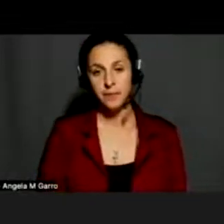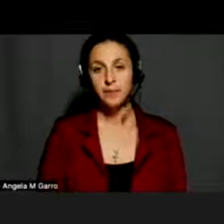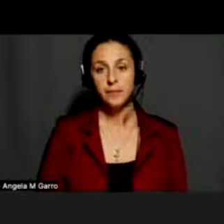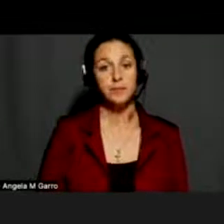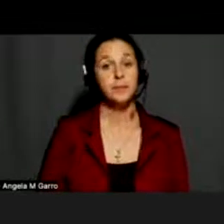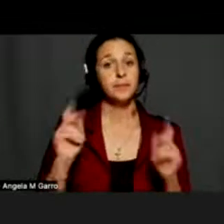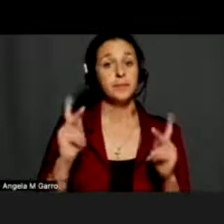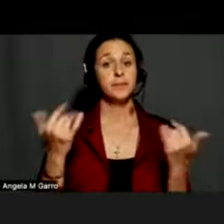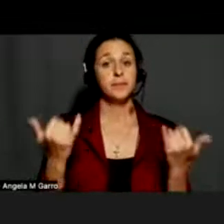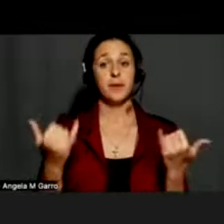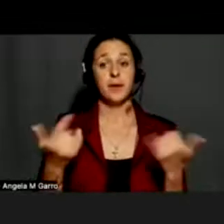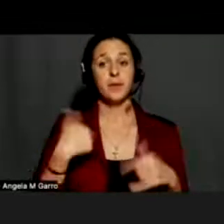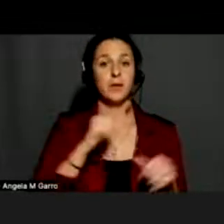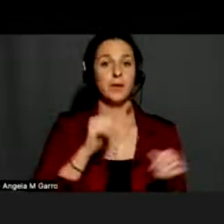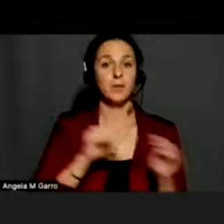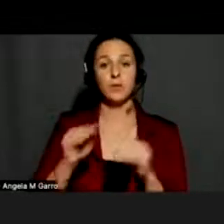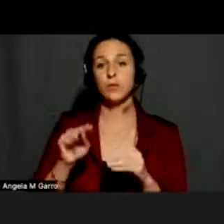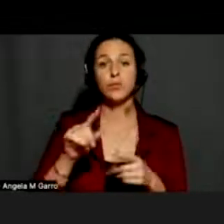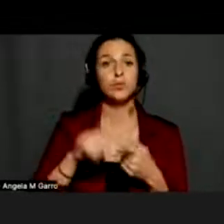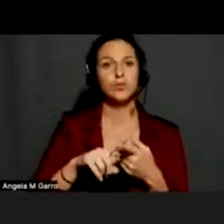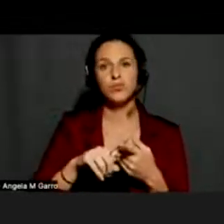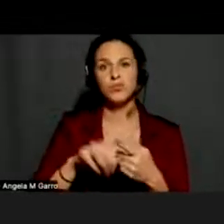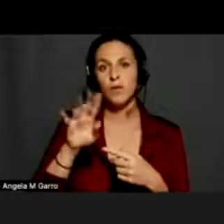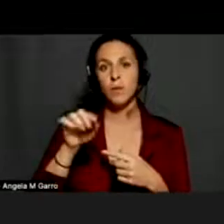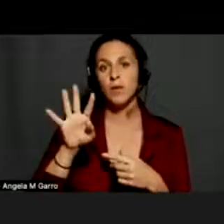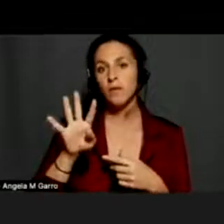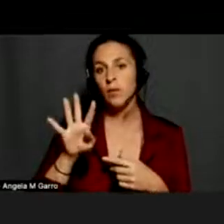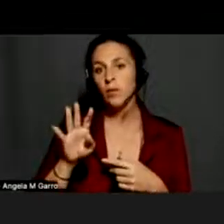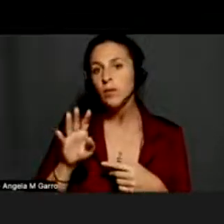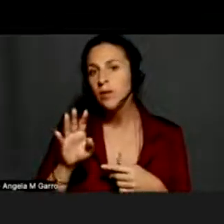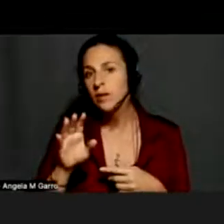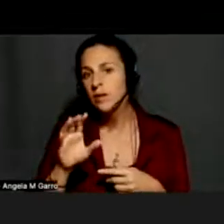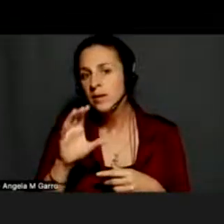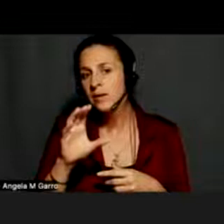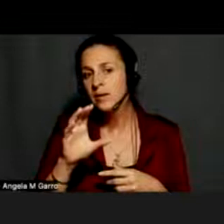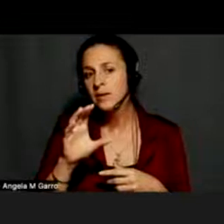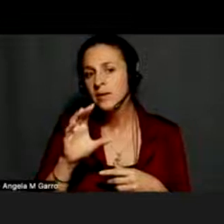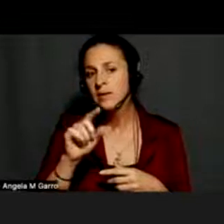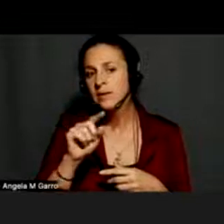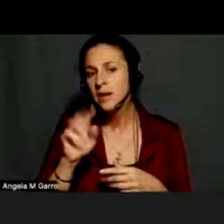Okay, so now we can move on to item 4.4, which is the SMETA CSEA SNEA updates.